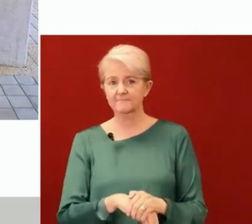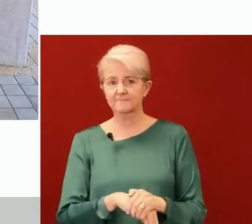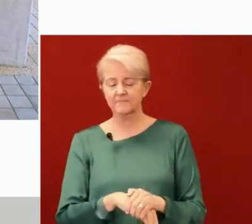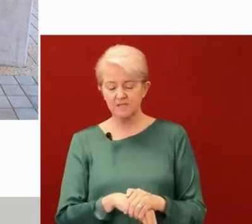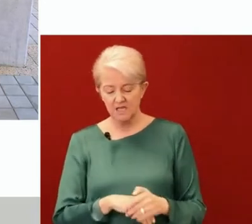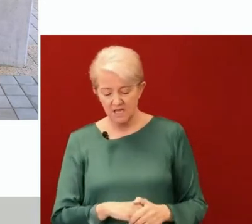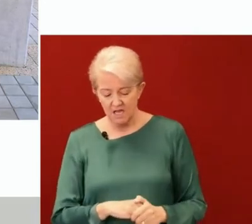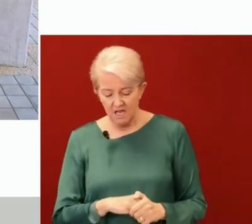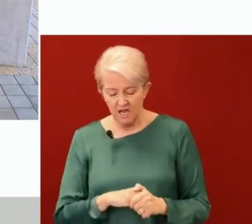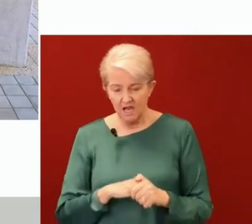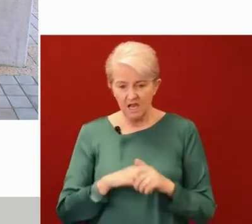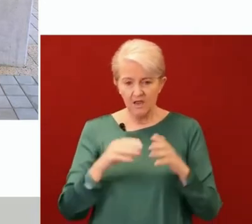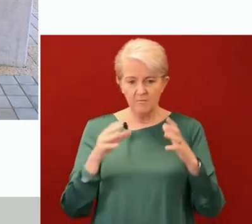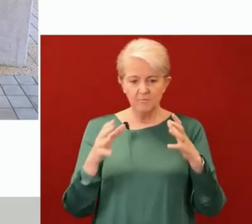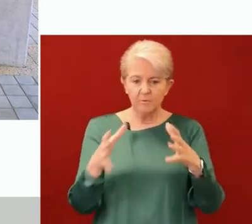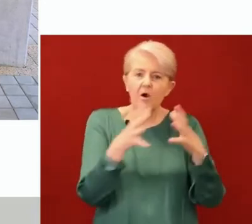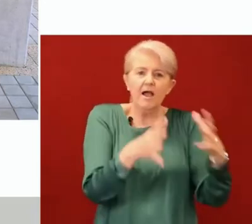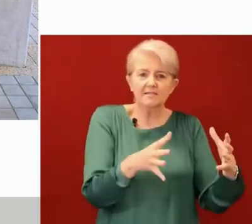today.